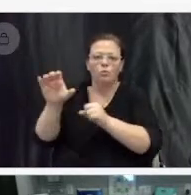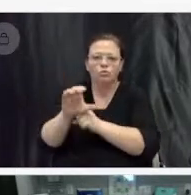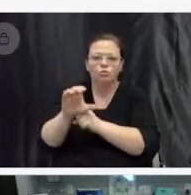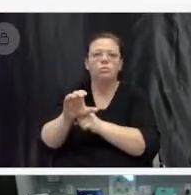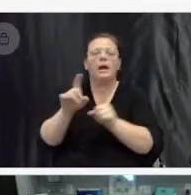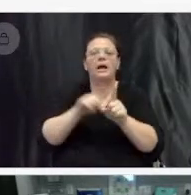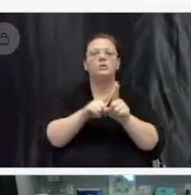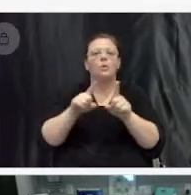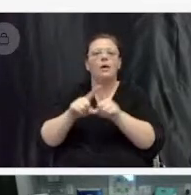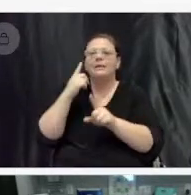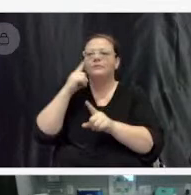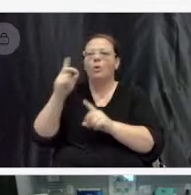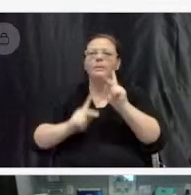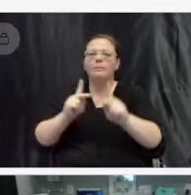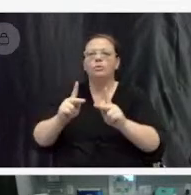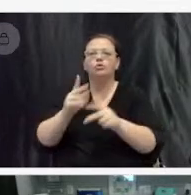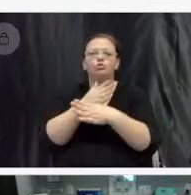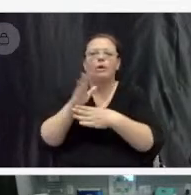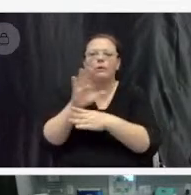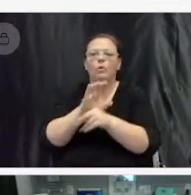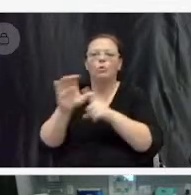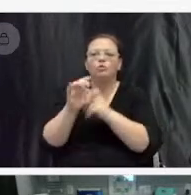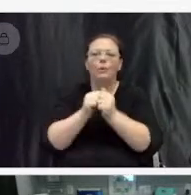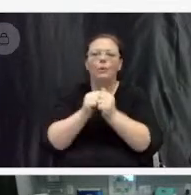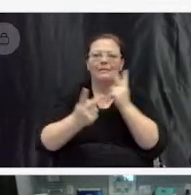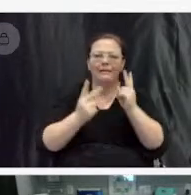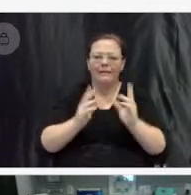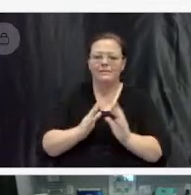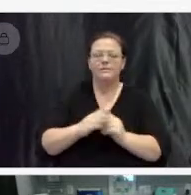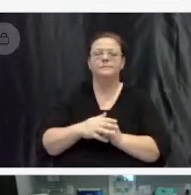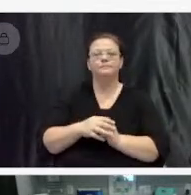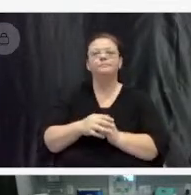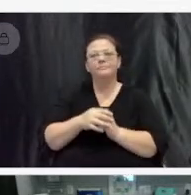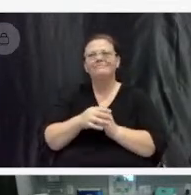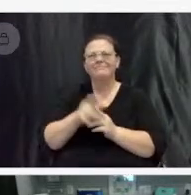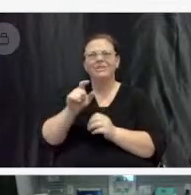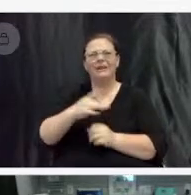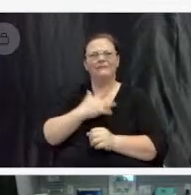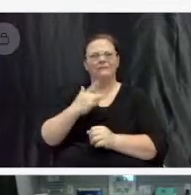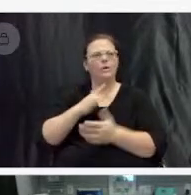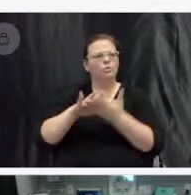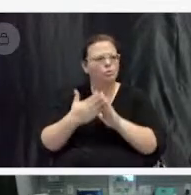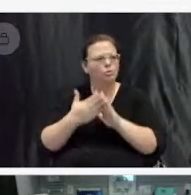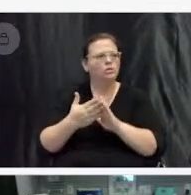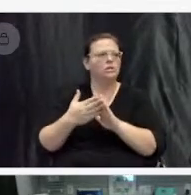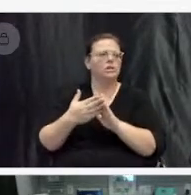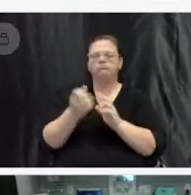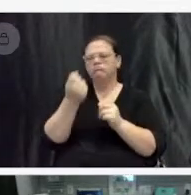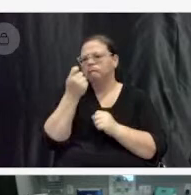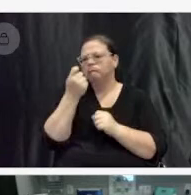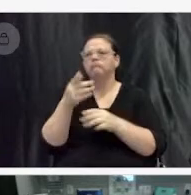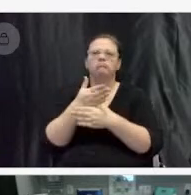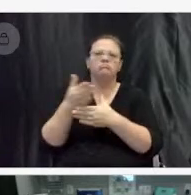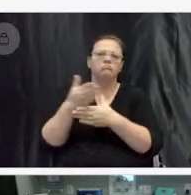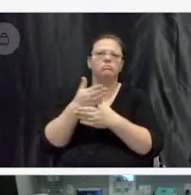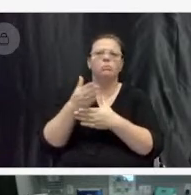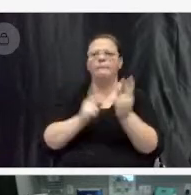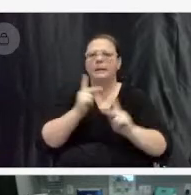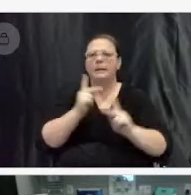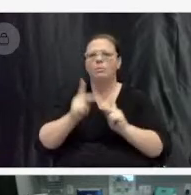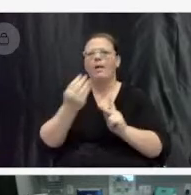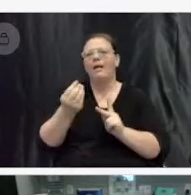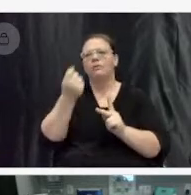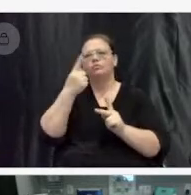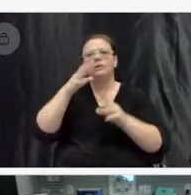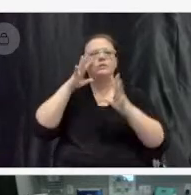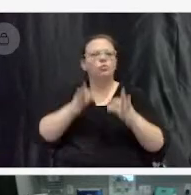hosts and neighbors to share their culture with guests. This can foster a sense of community and understanding between different people, as well as the choice to